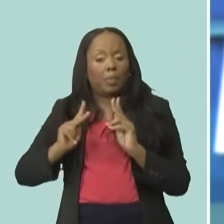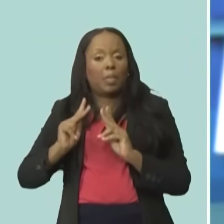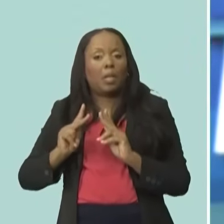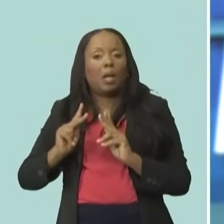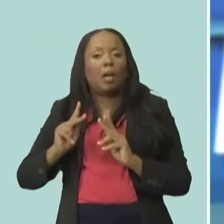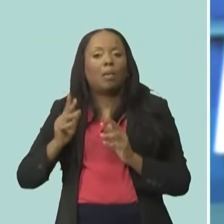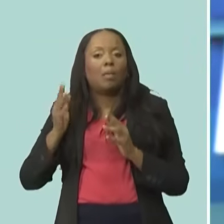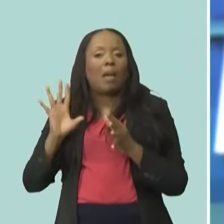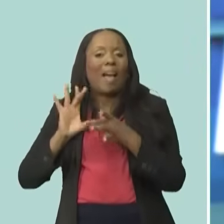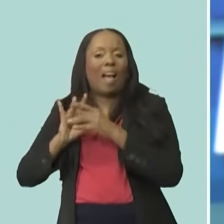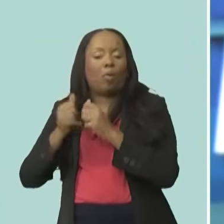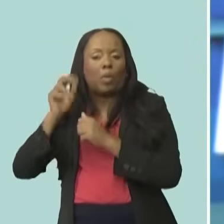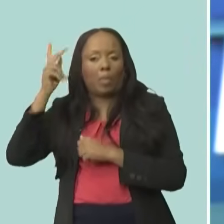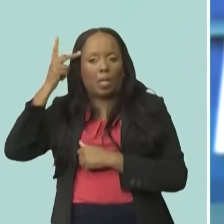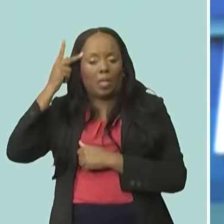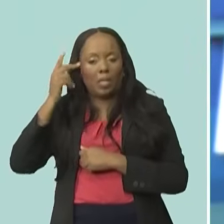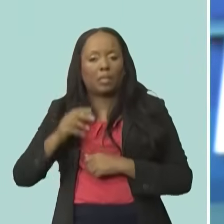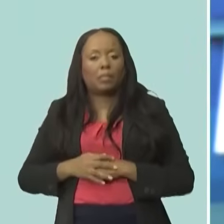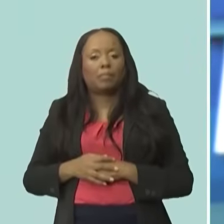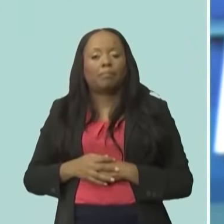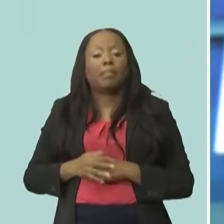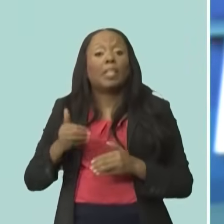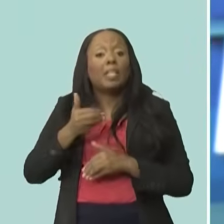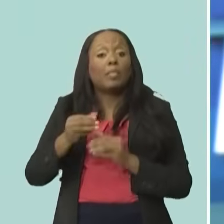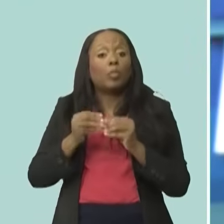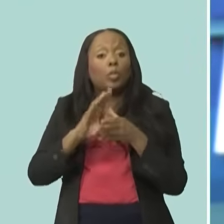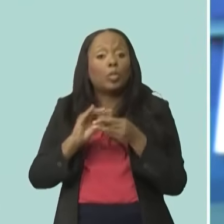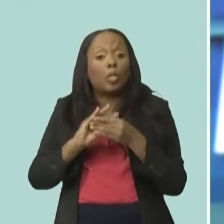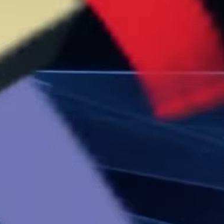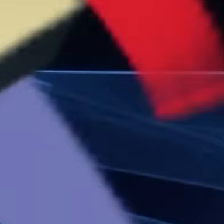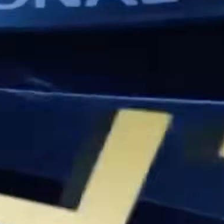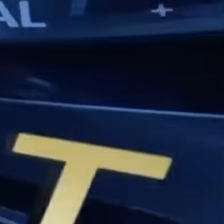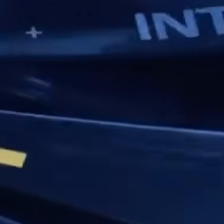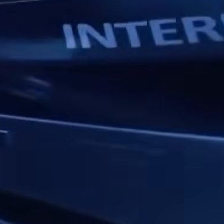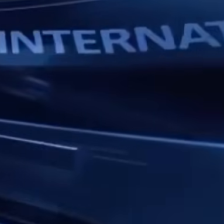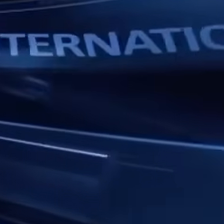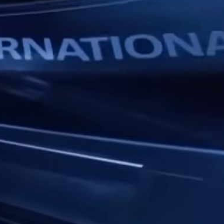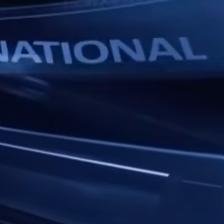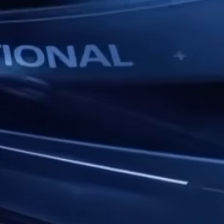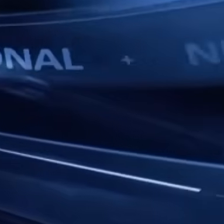coming up, fire destroyed an unoccupied building in the city.